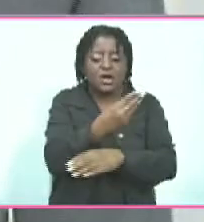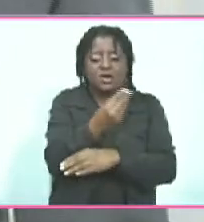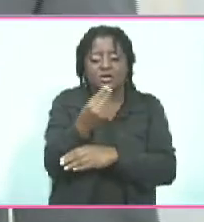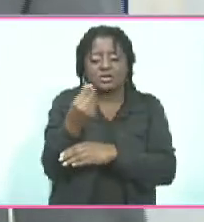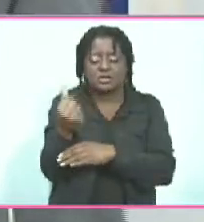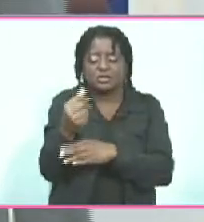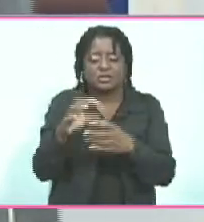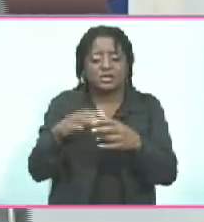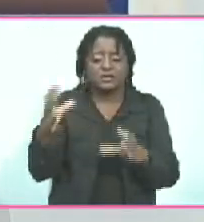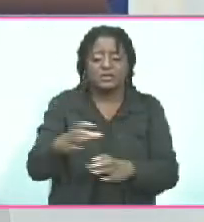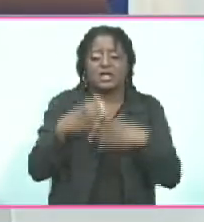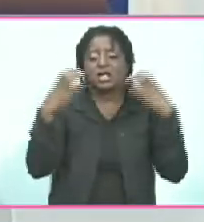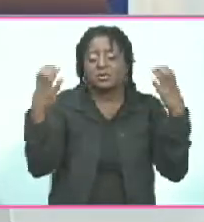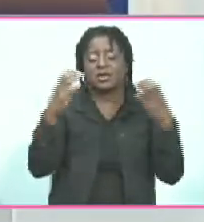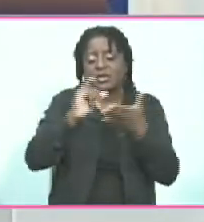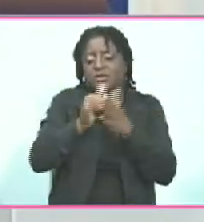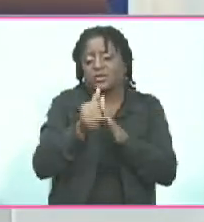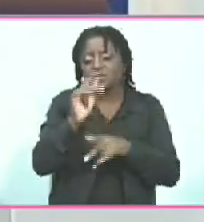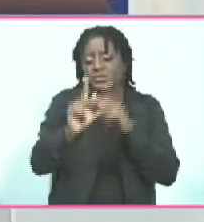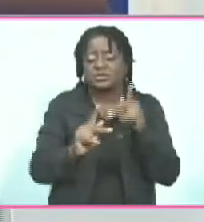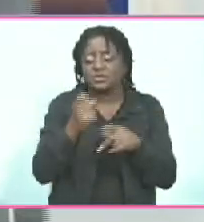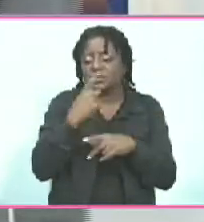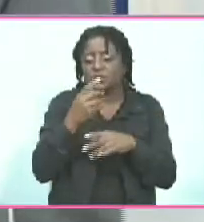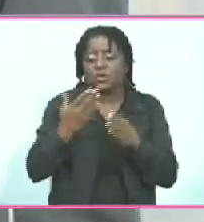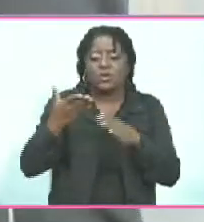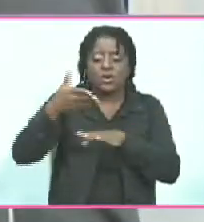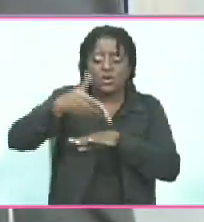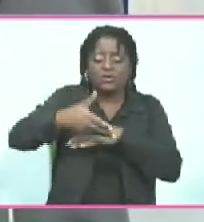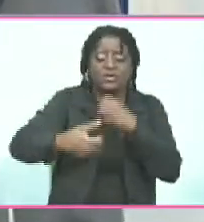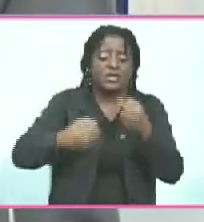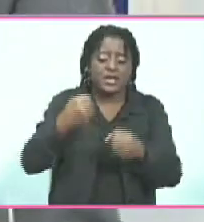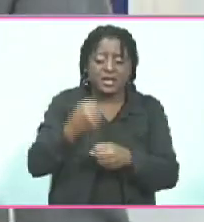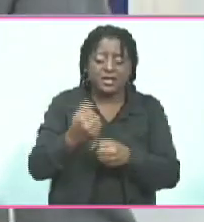of celebrating those persons who over the years